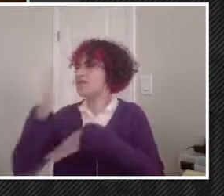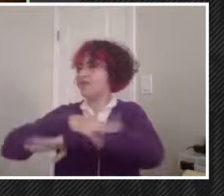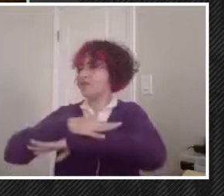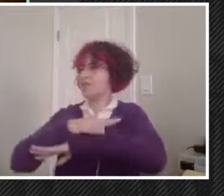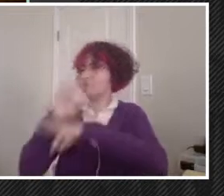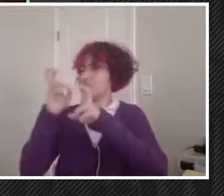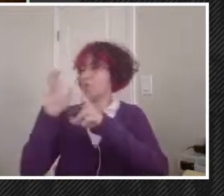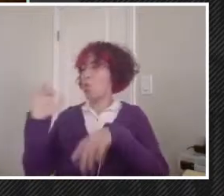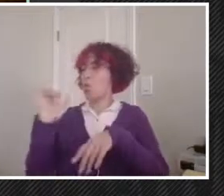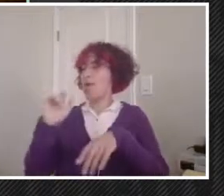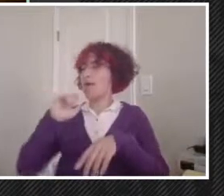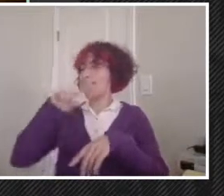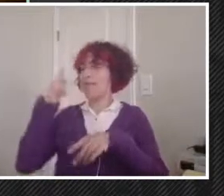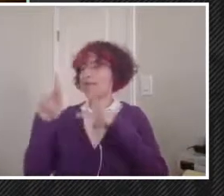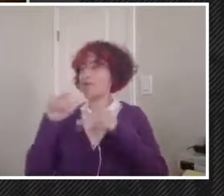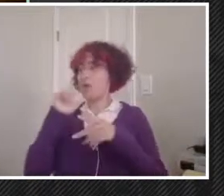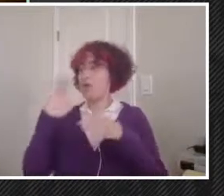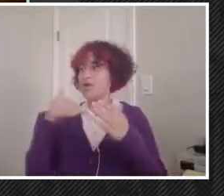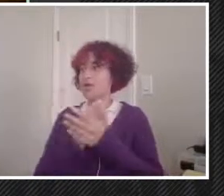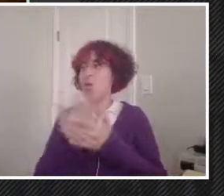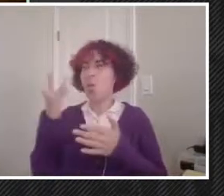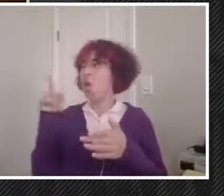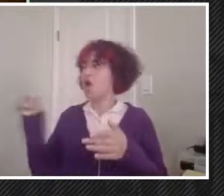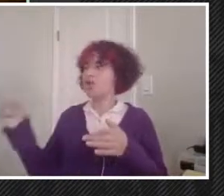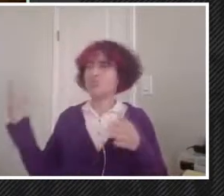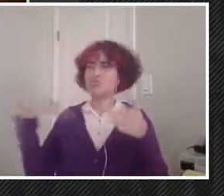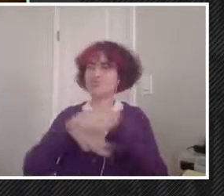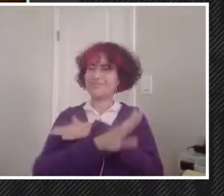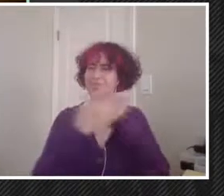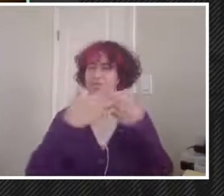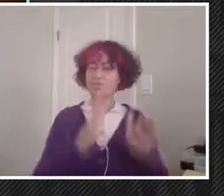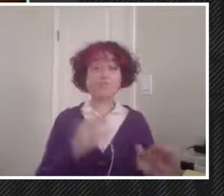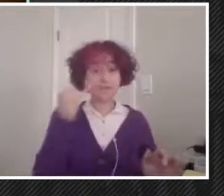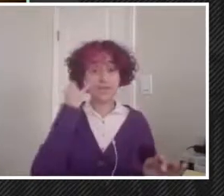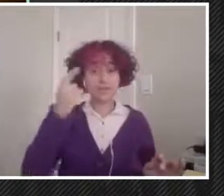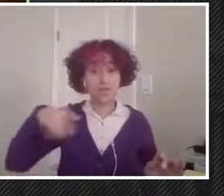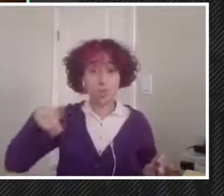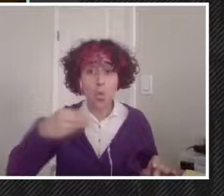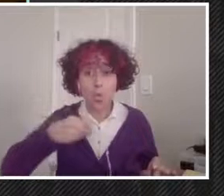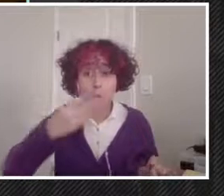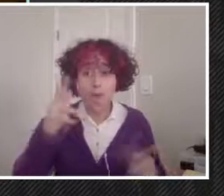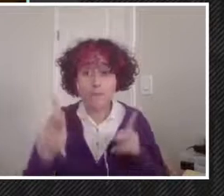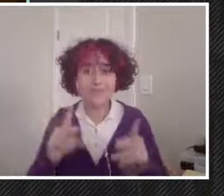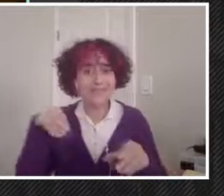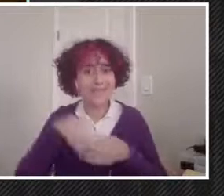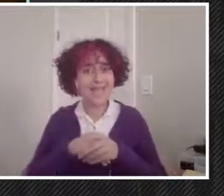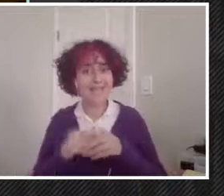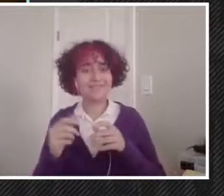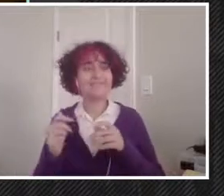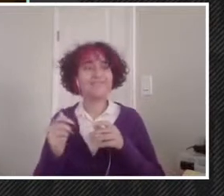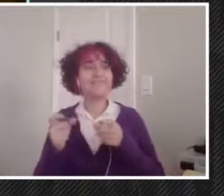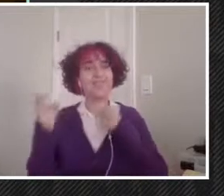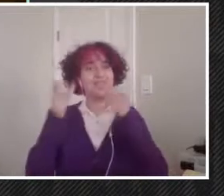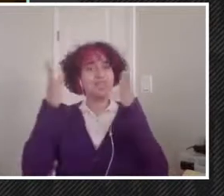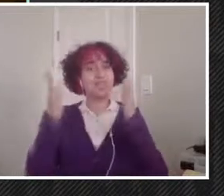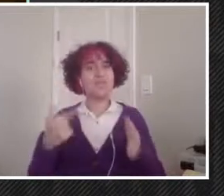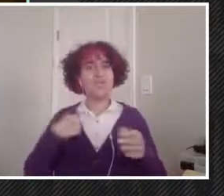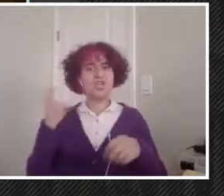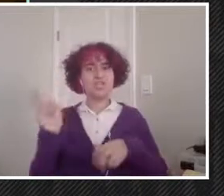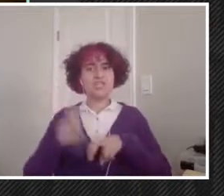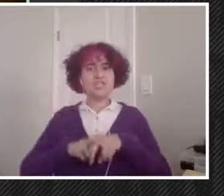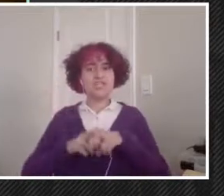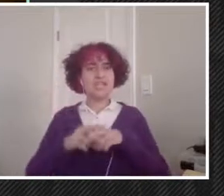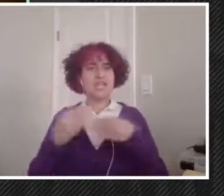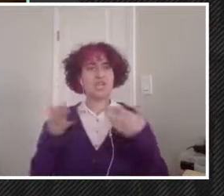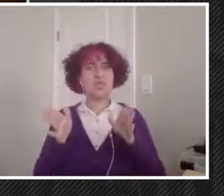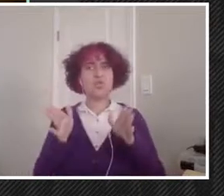Why are you all right in that room? And if you are a white person, right, in leadership, and you sit in a room and you're making decisions about helping Black folks and ain't no Black